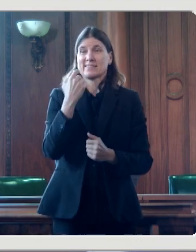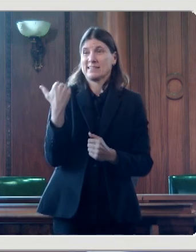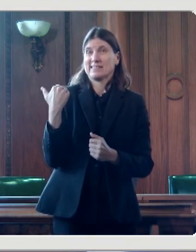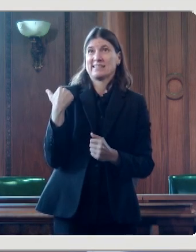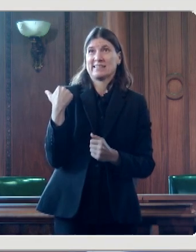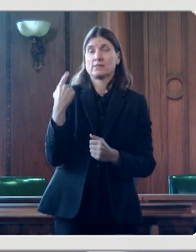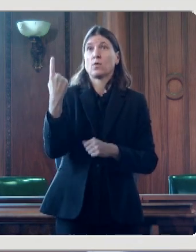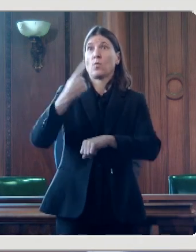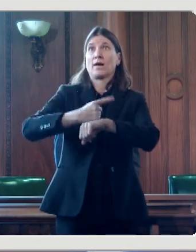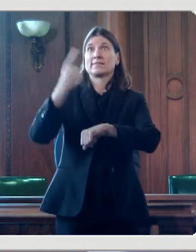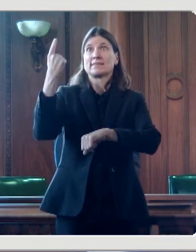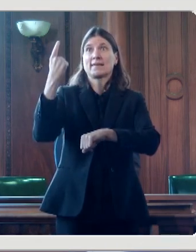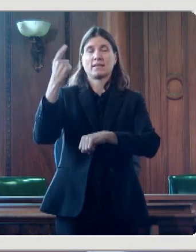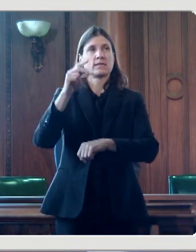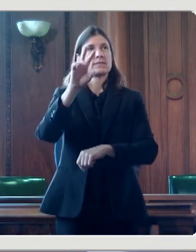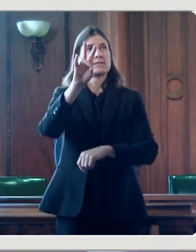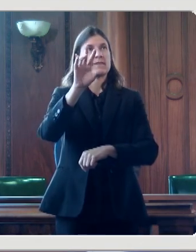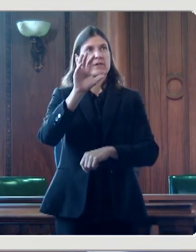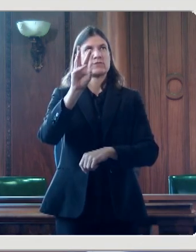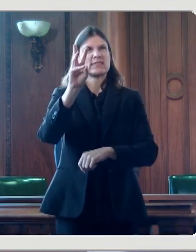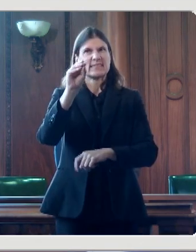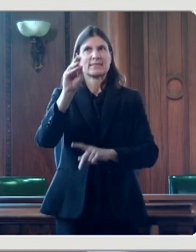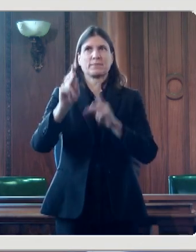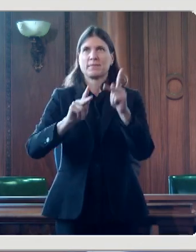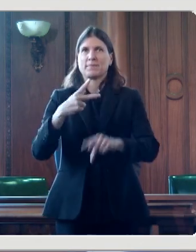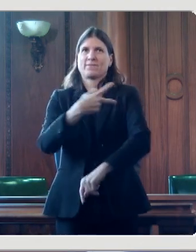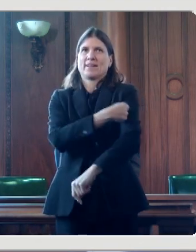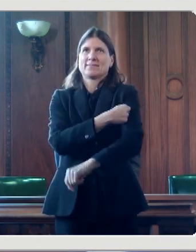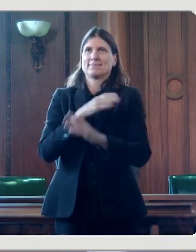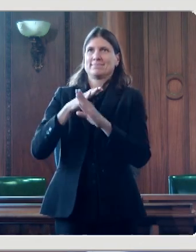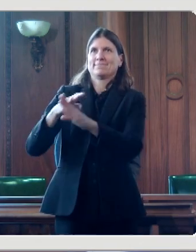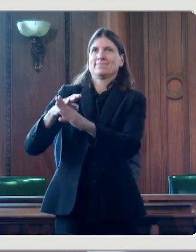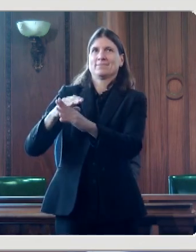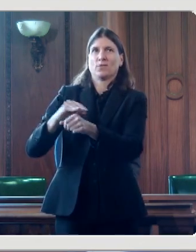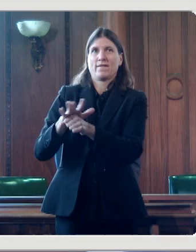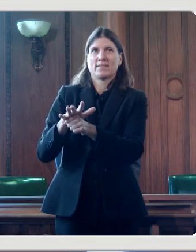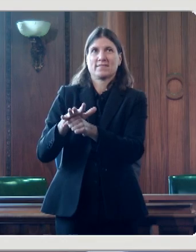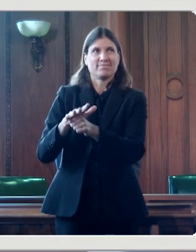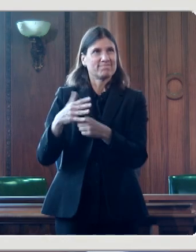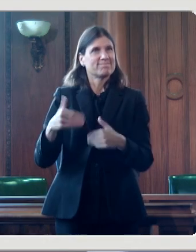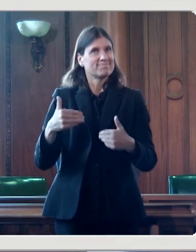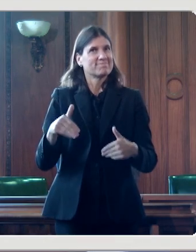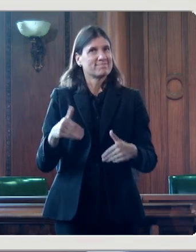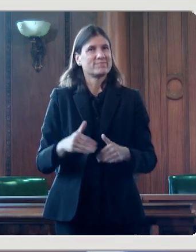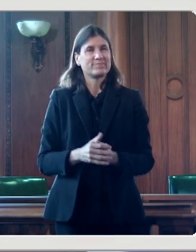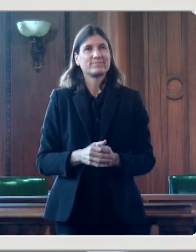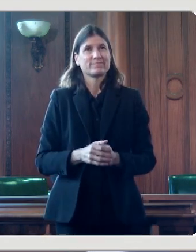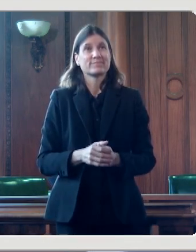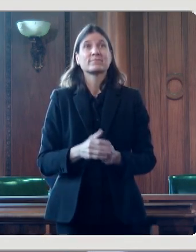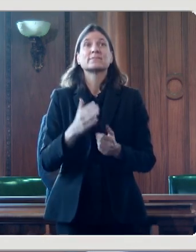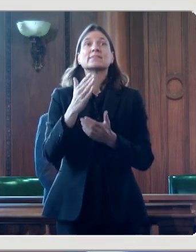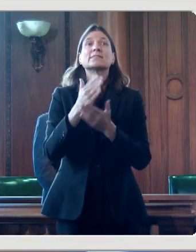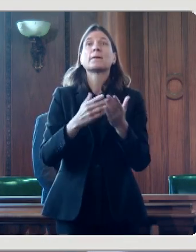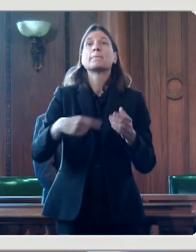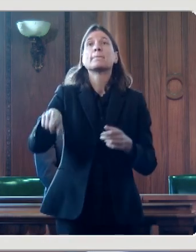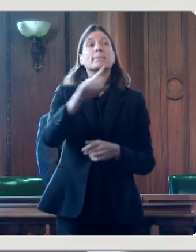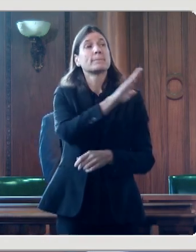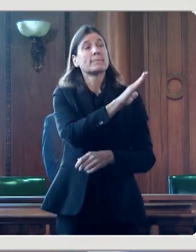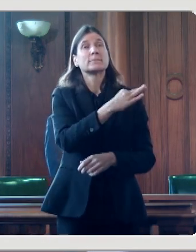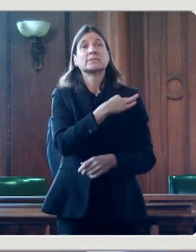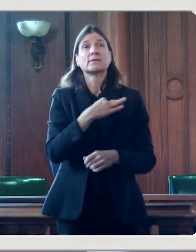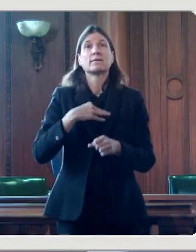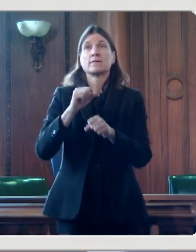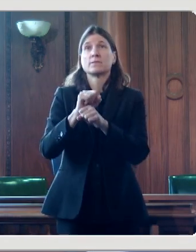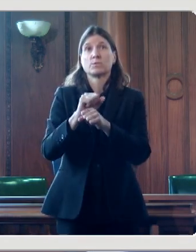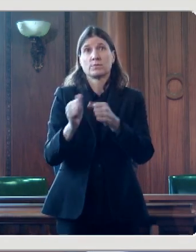are declining, but 60% of those declinations are of the soft variety. In other words, wanting to wait